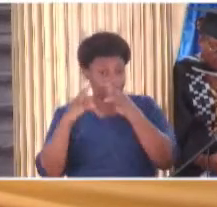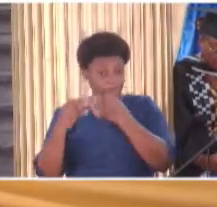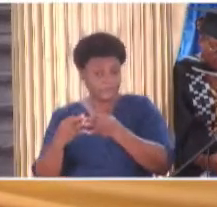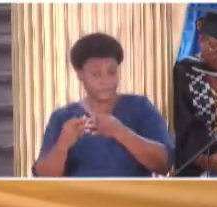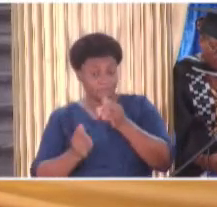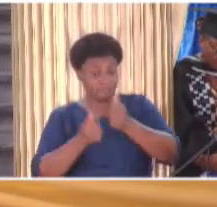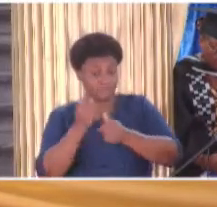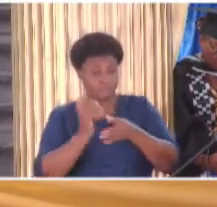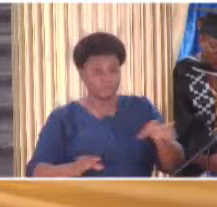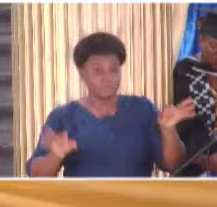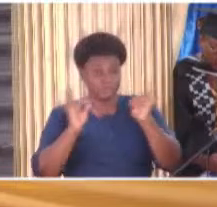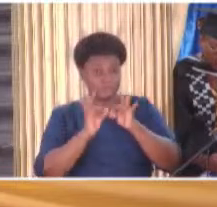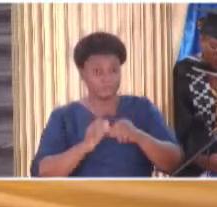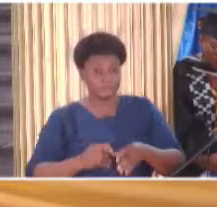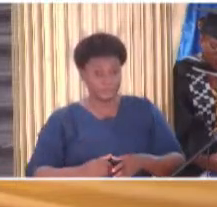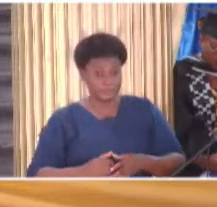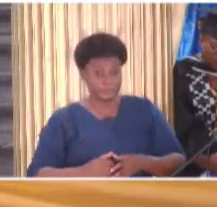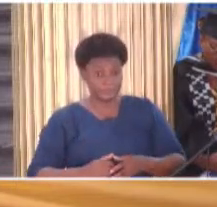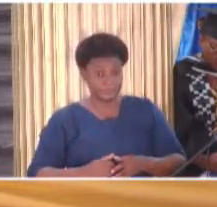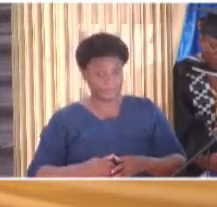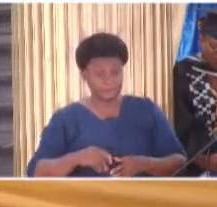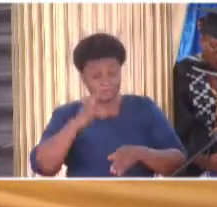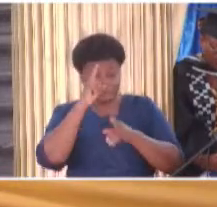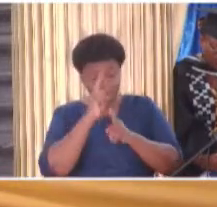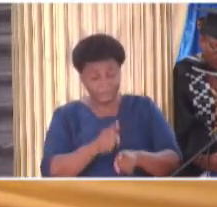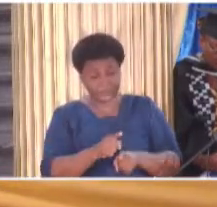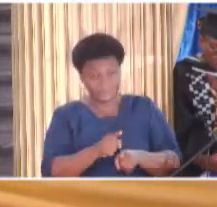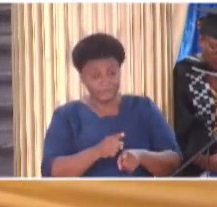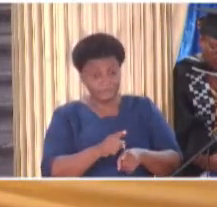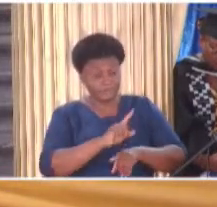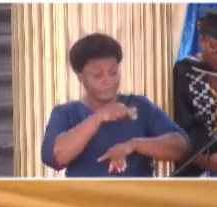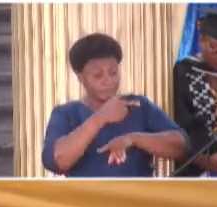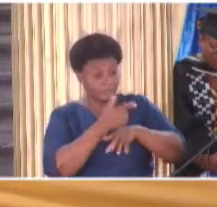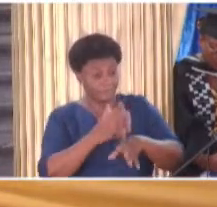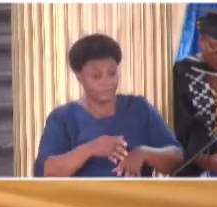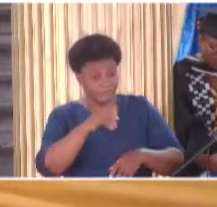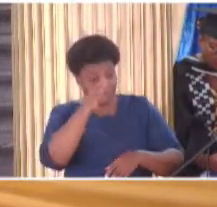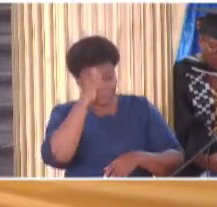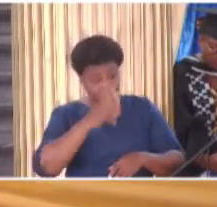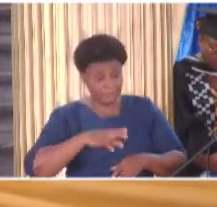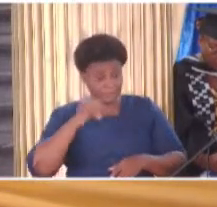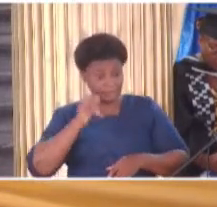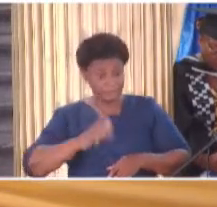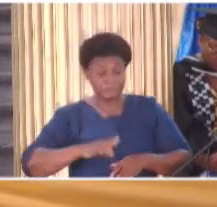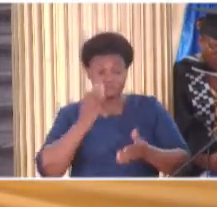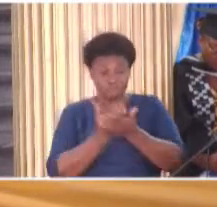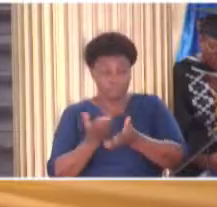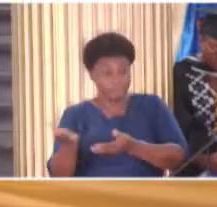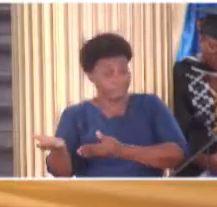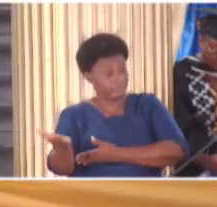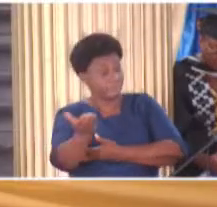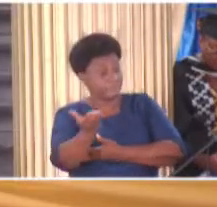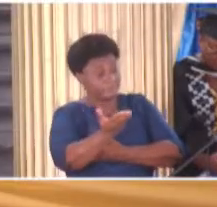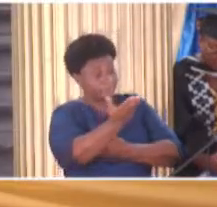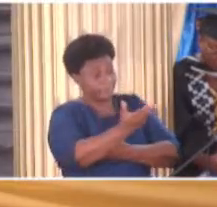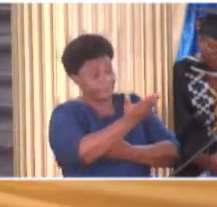most importantly, my incredible fellow graduates, ladies and gentlemen, good morning.